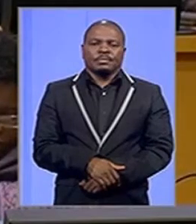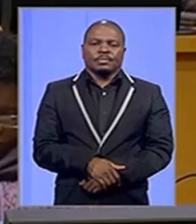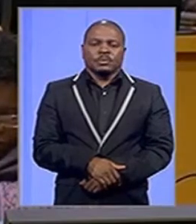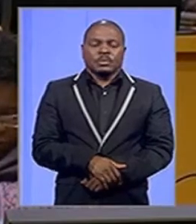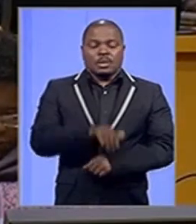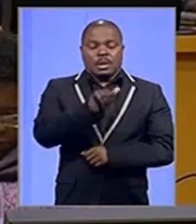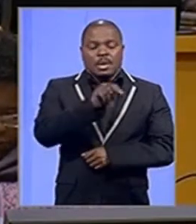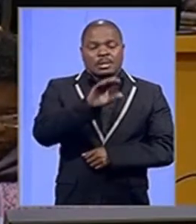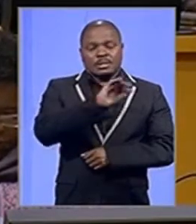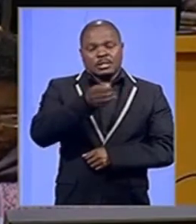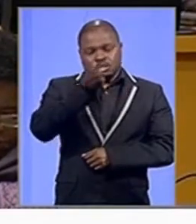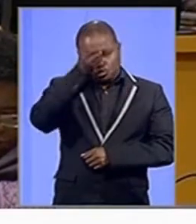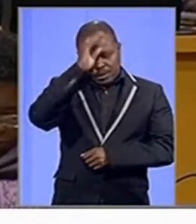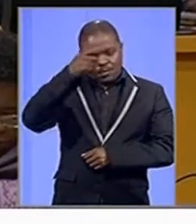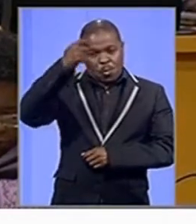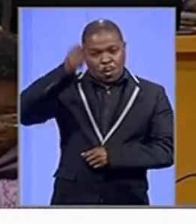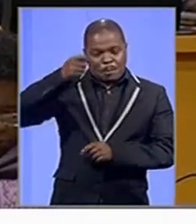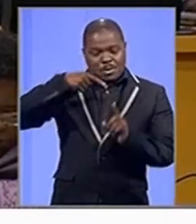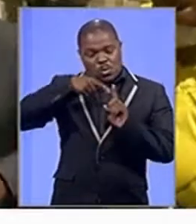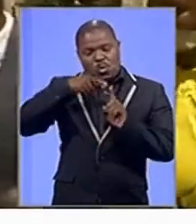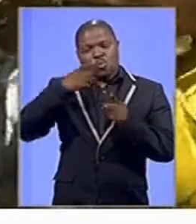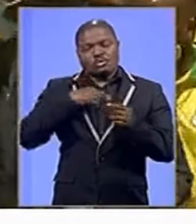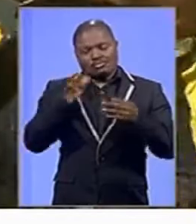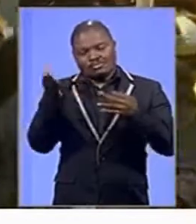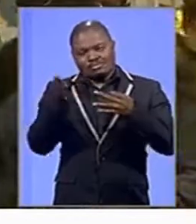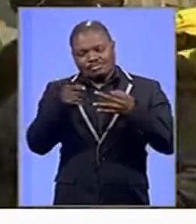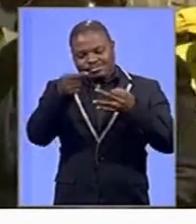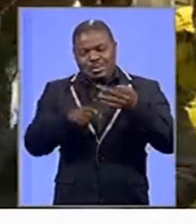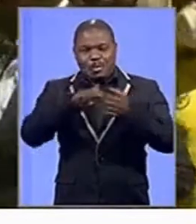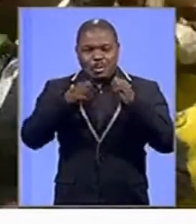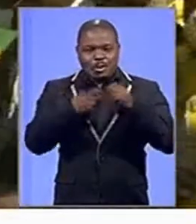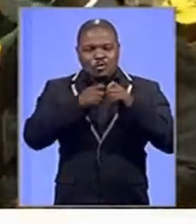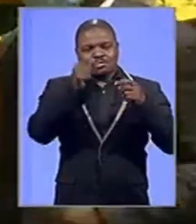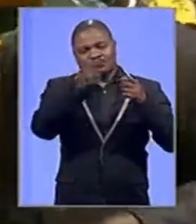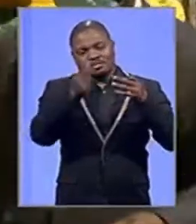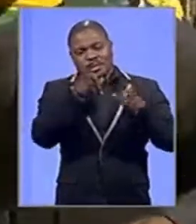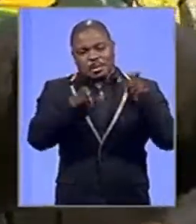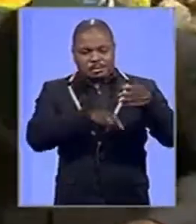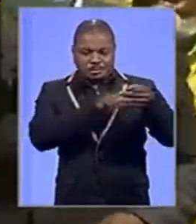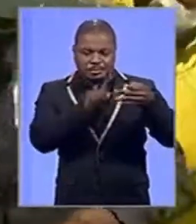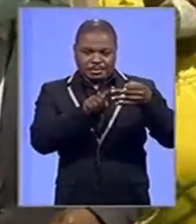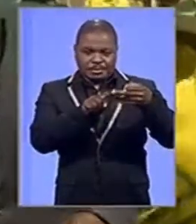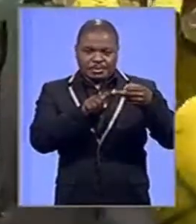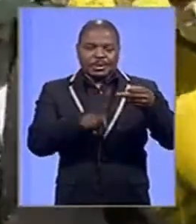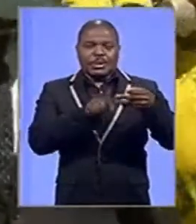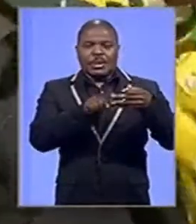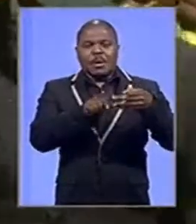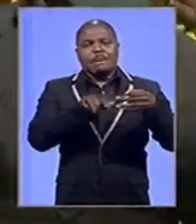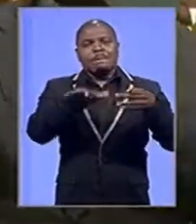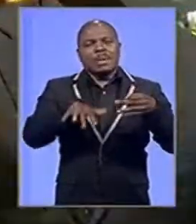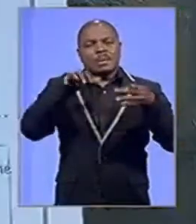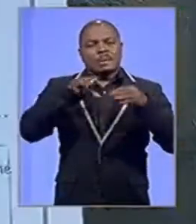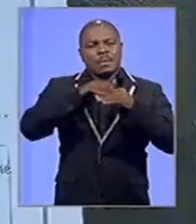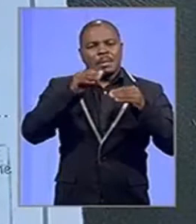Sebepitsegolo sa ANC se lebelelane le dikgato tše tharo go tšwa go mahlakore a fapanego. Kgato ya mathomo leloko la palamente la